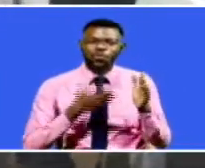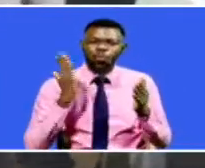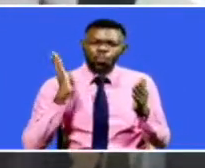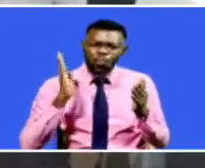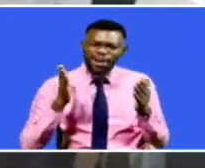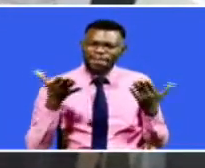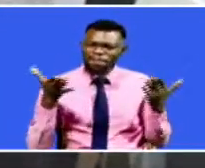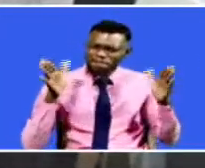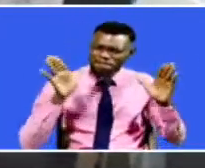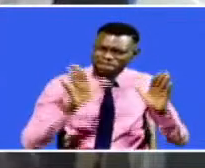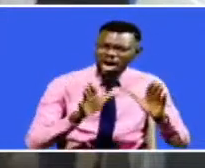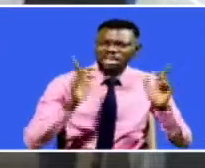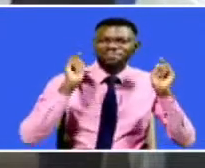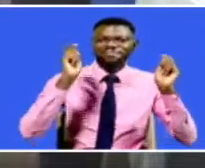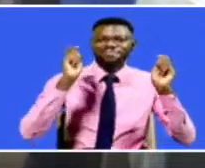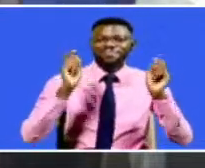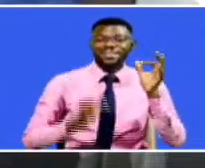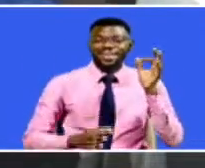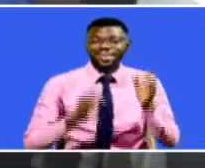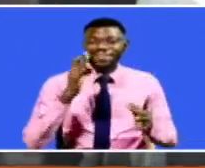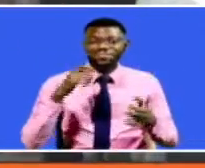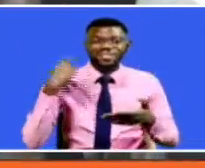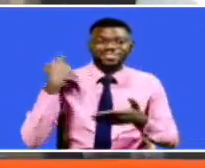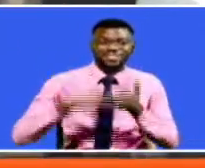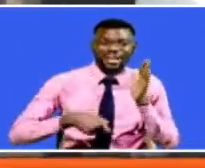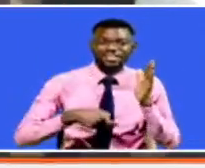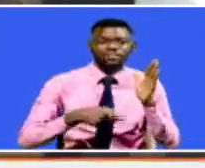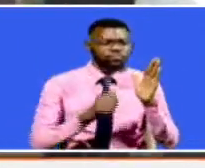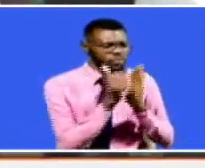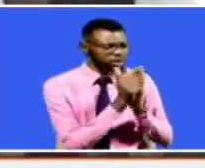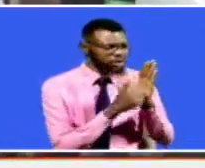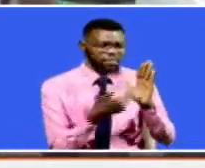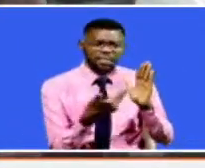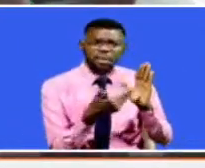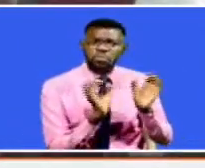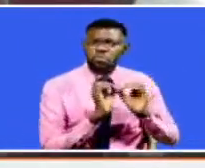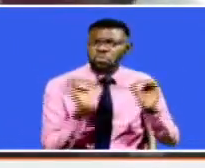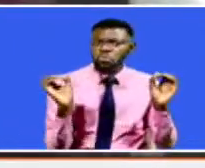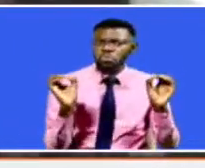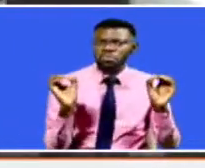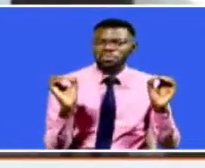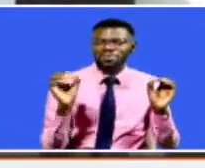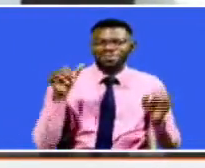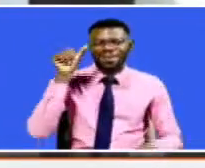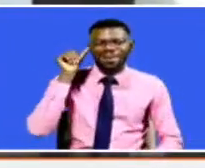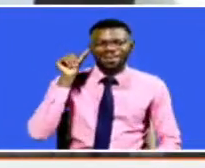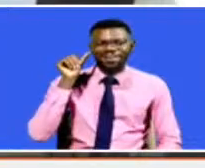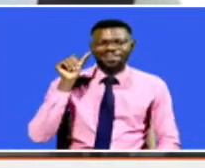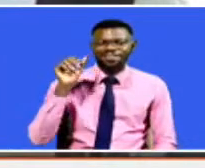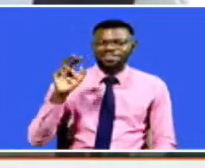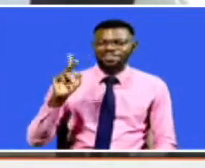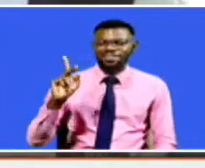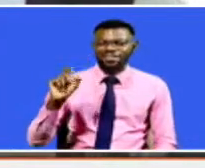streets should the cost of living not top the agenda of the final document. Alan Ochanda,